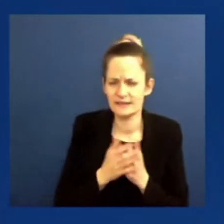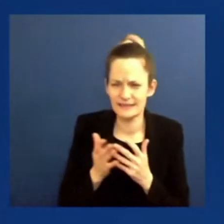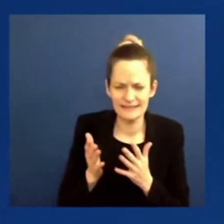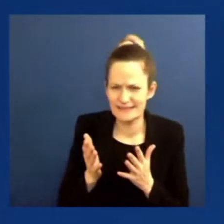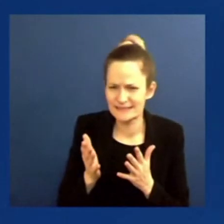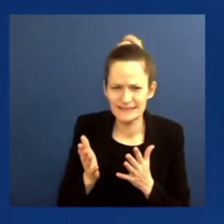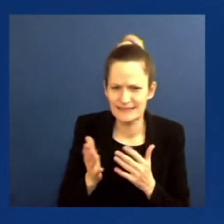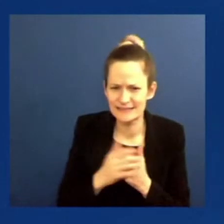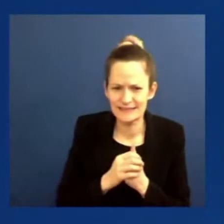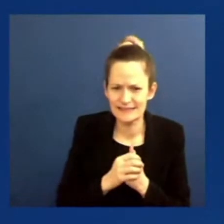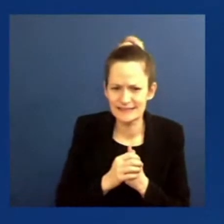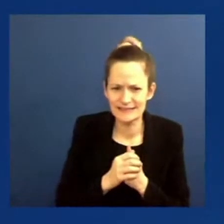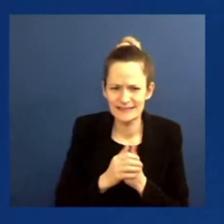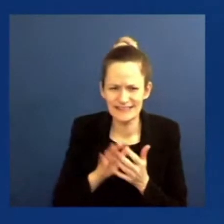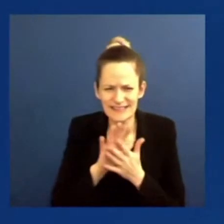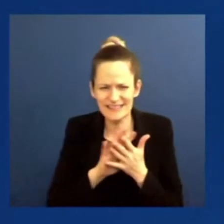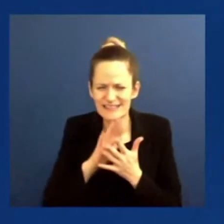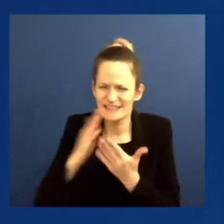Try again.